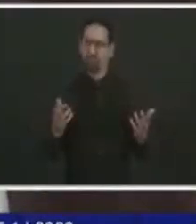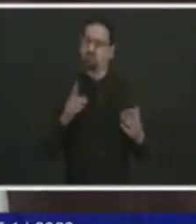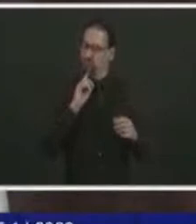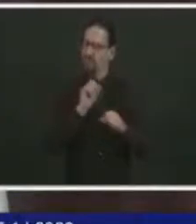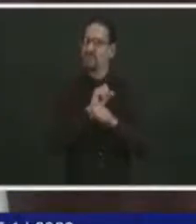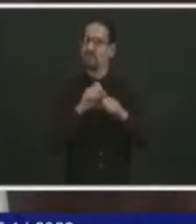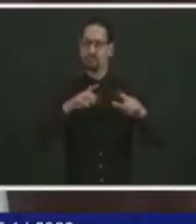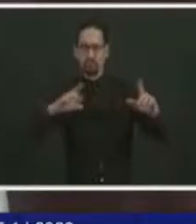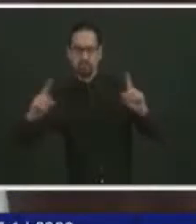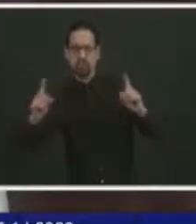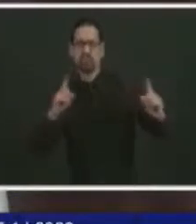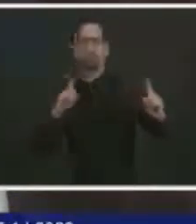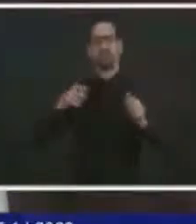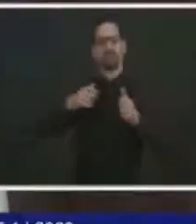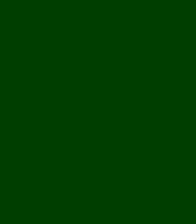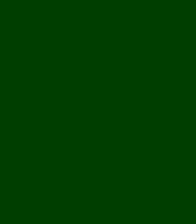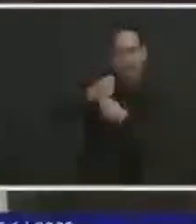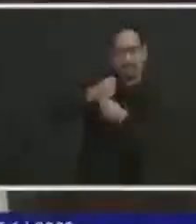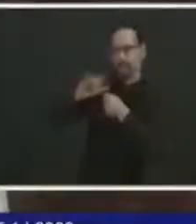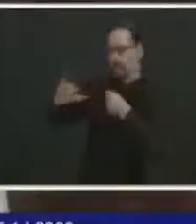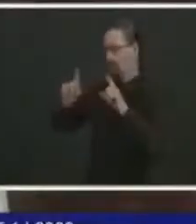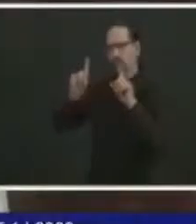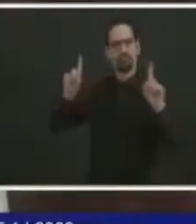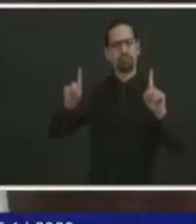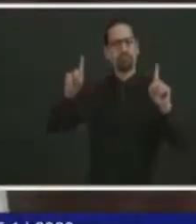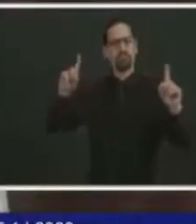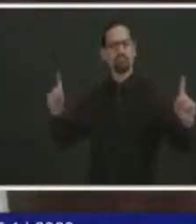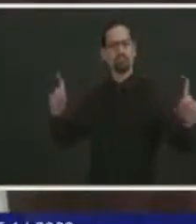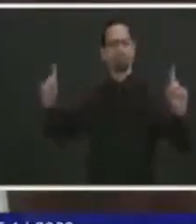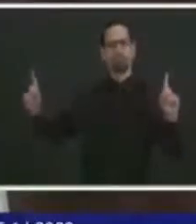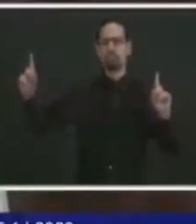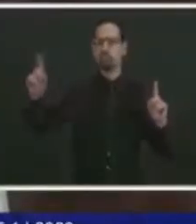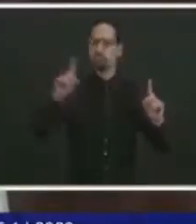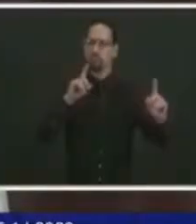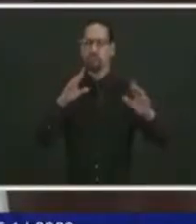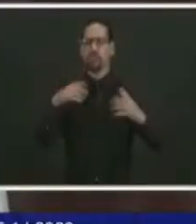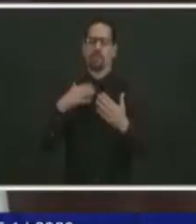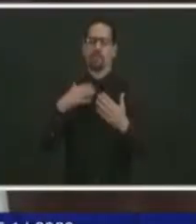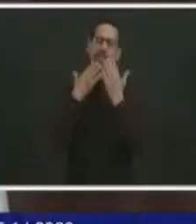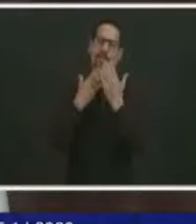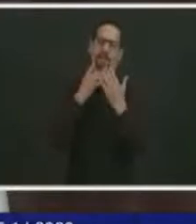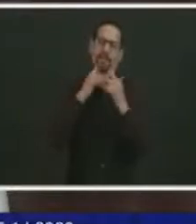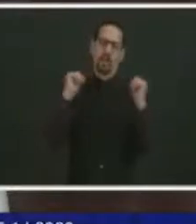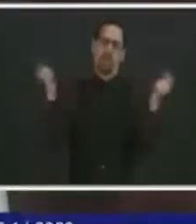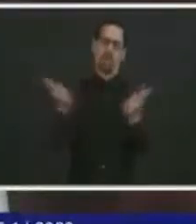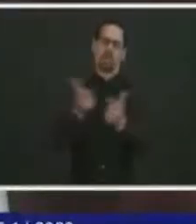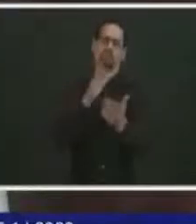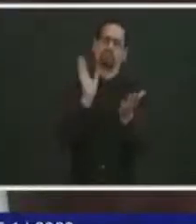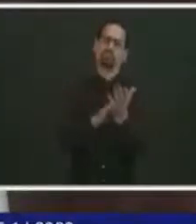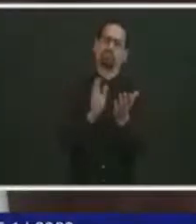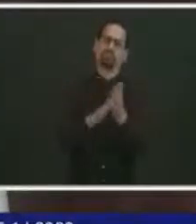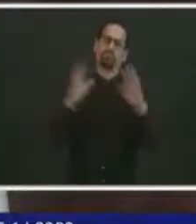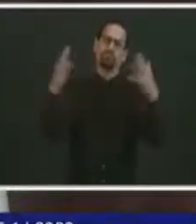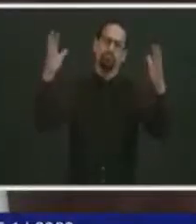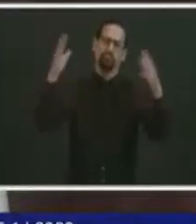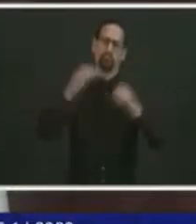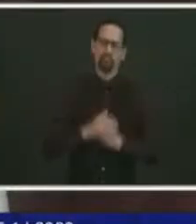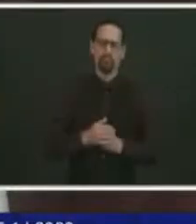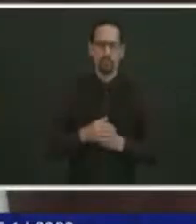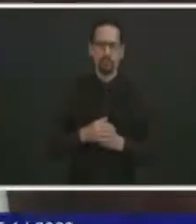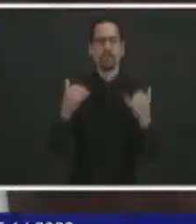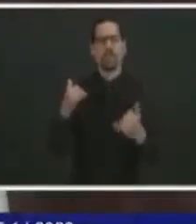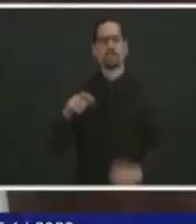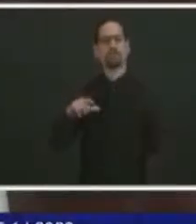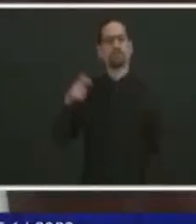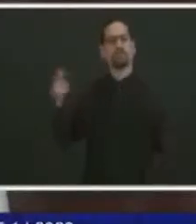holding their signs and wearing their masks. And so I want to thank you all for doing that. Now I will turn it over to Dr.